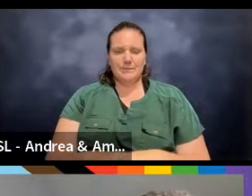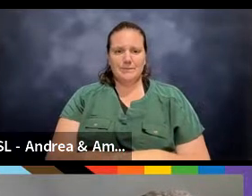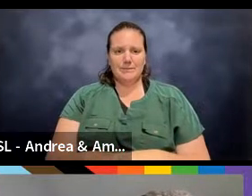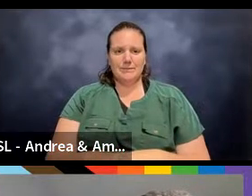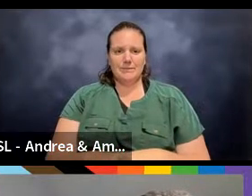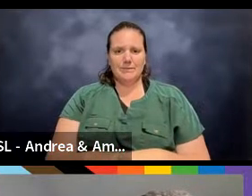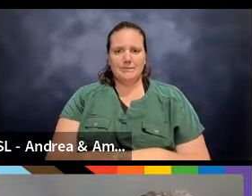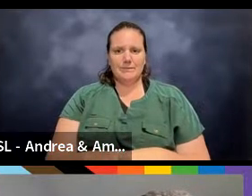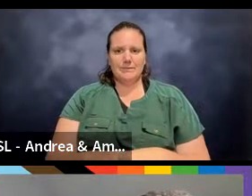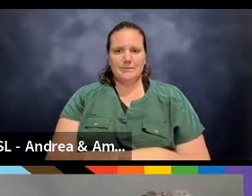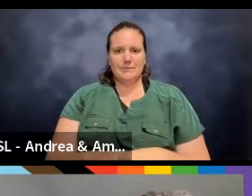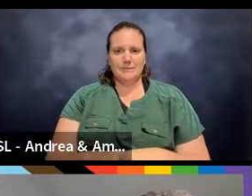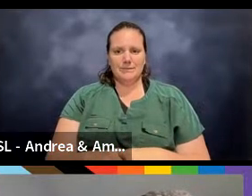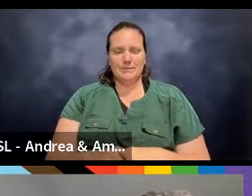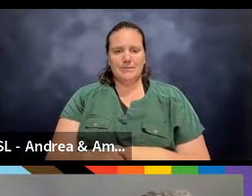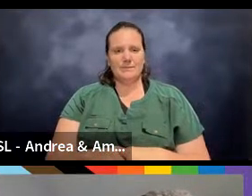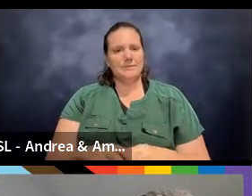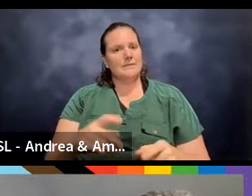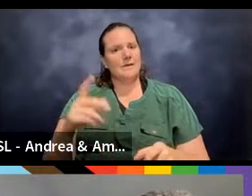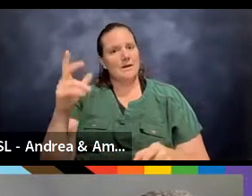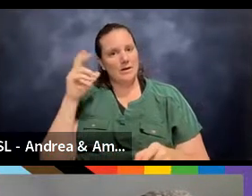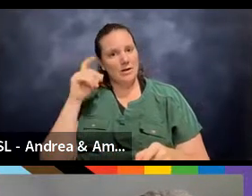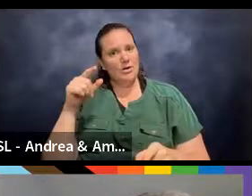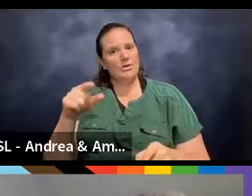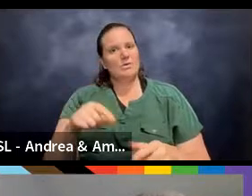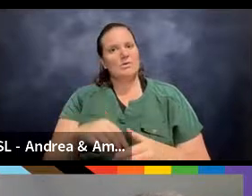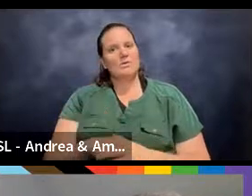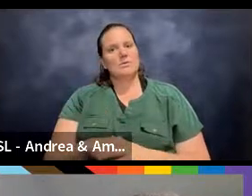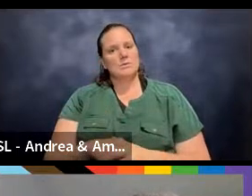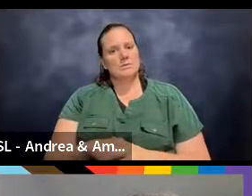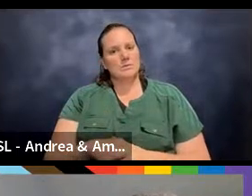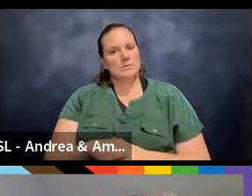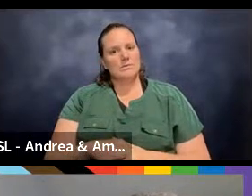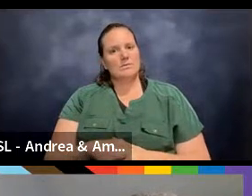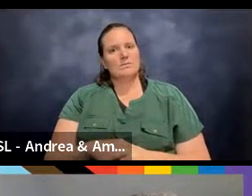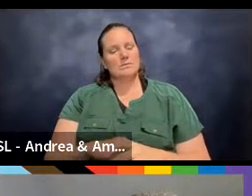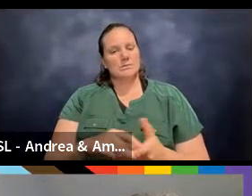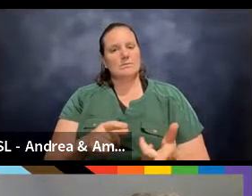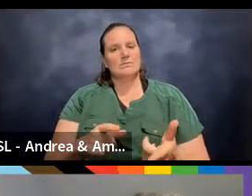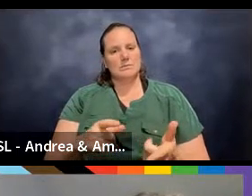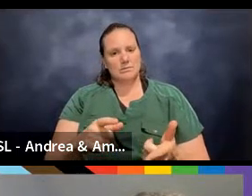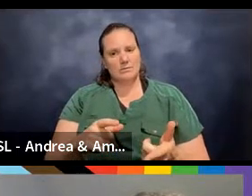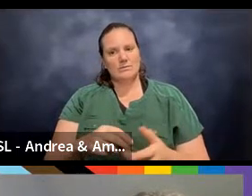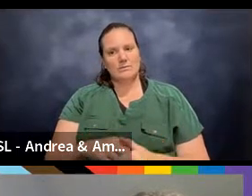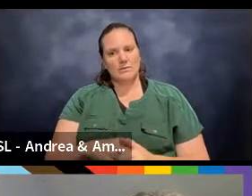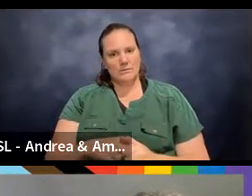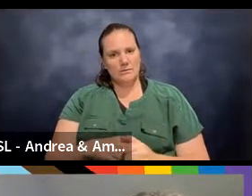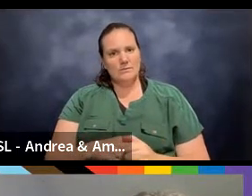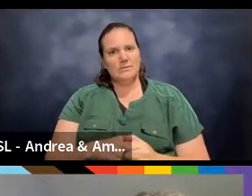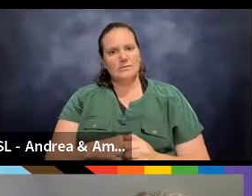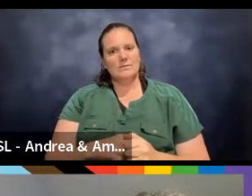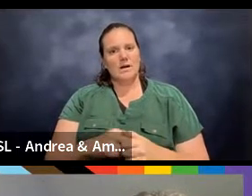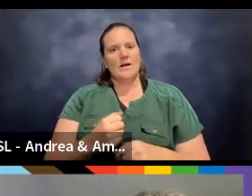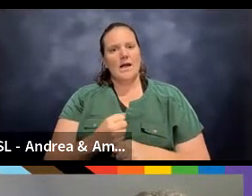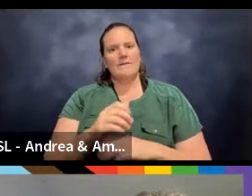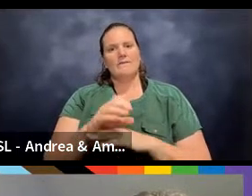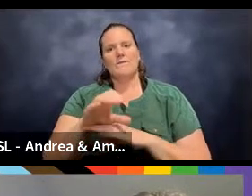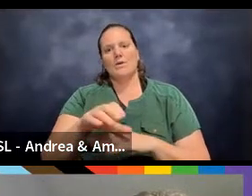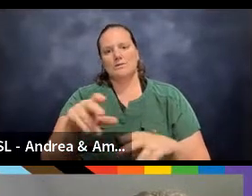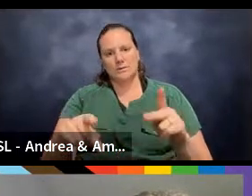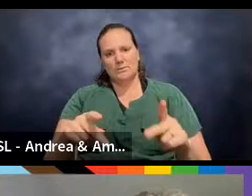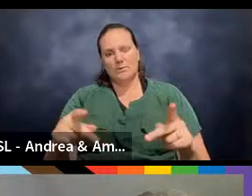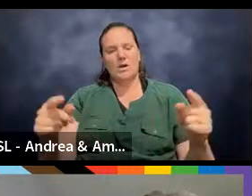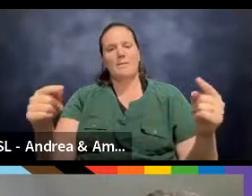And I hear you, but once again, I can't make people come